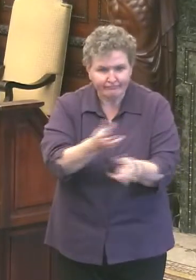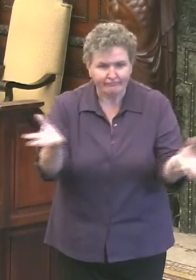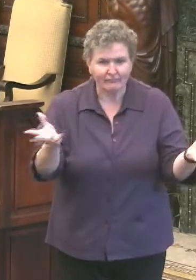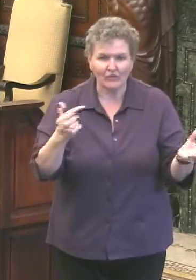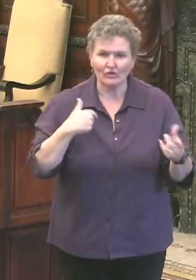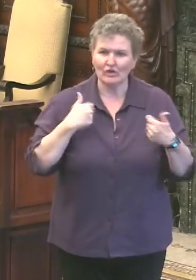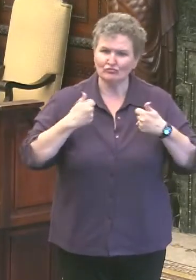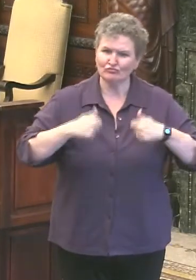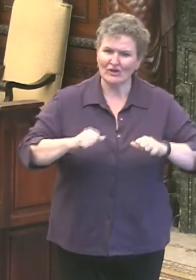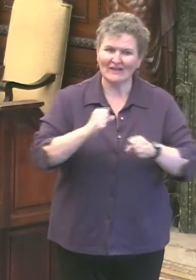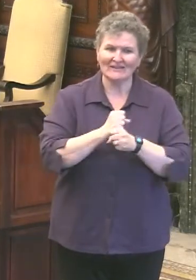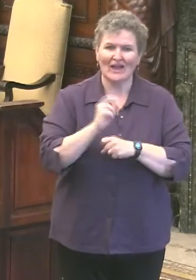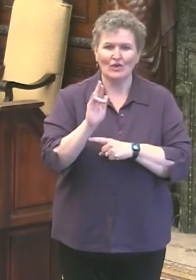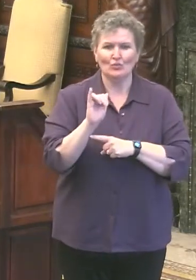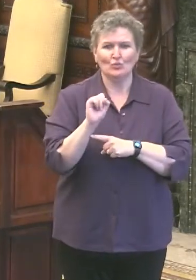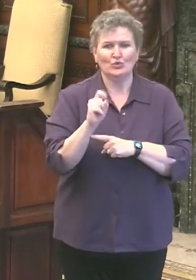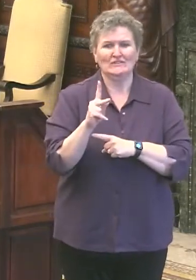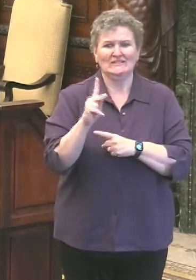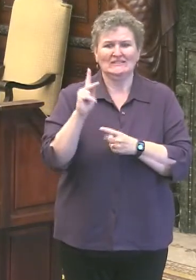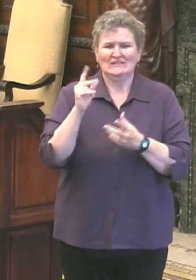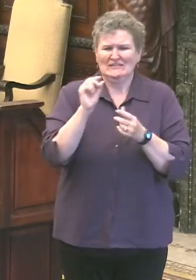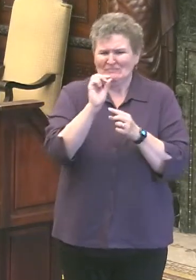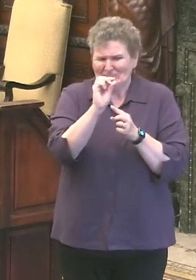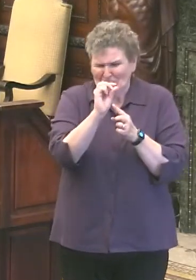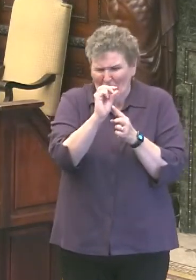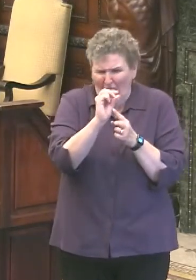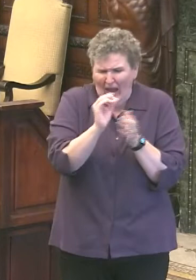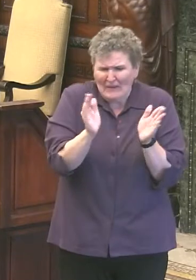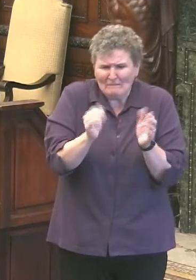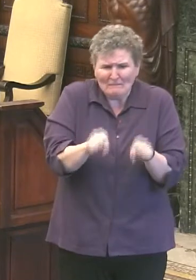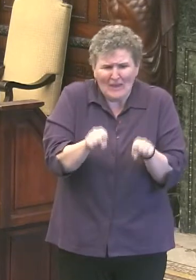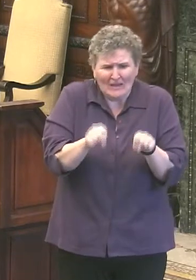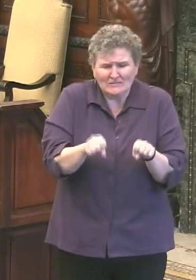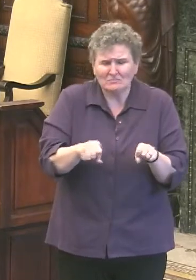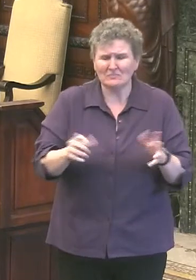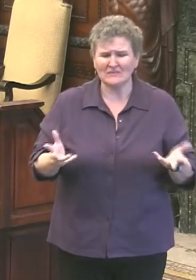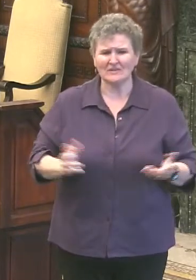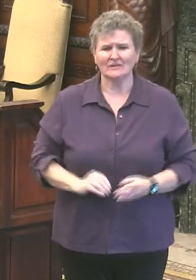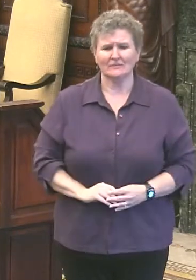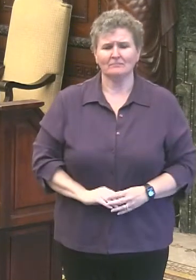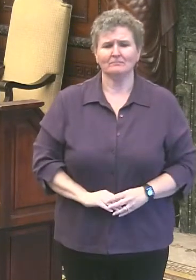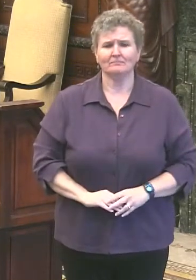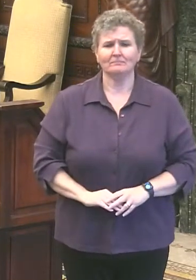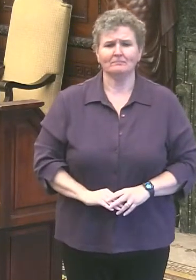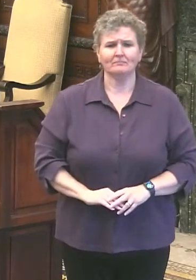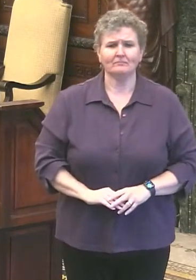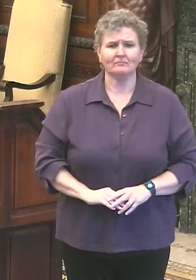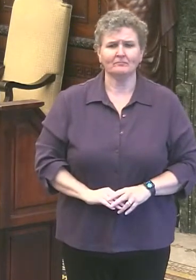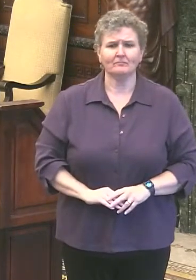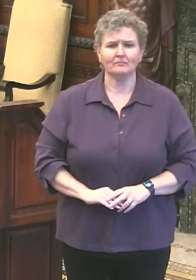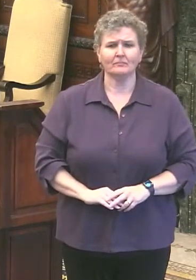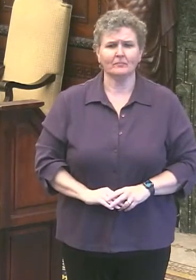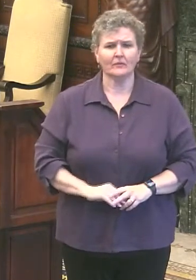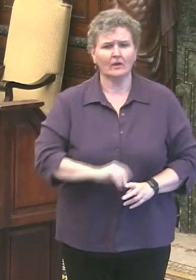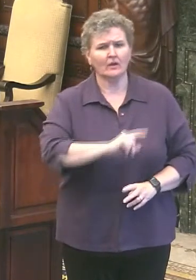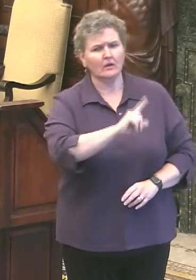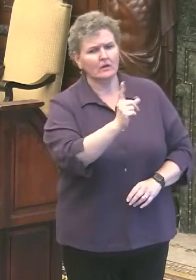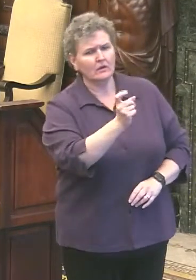It will never be zero risk, but we will try to minimize that risk. I'd love your thoughts and Dr. Hite's thoughts on